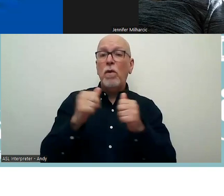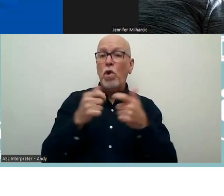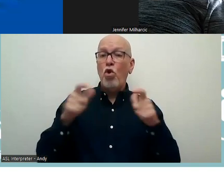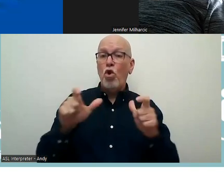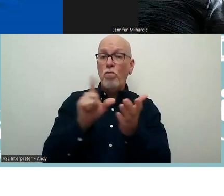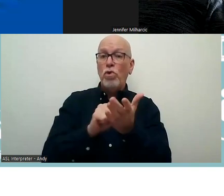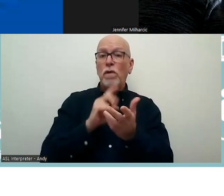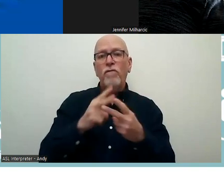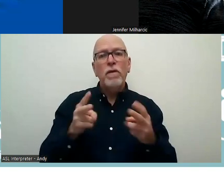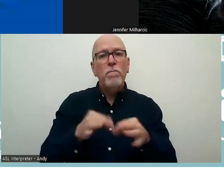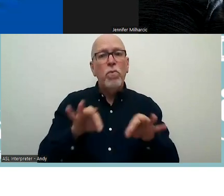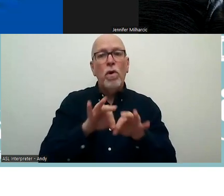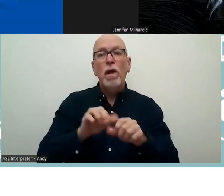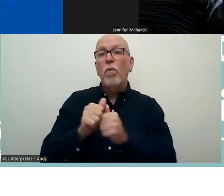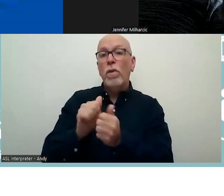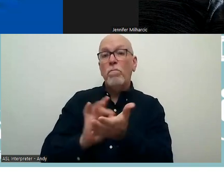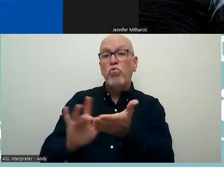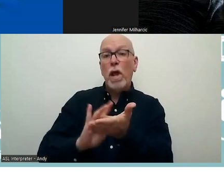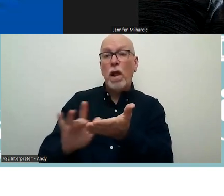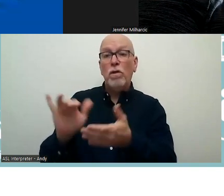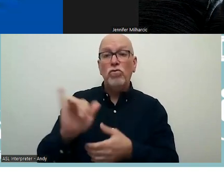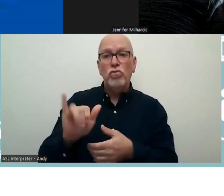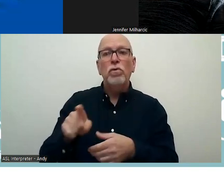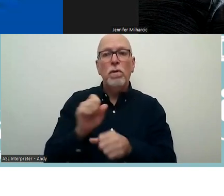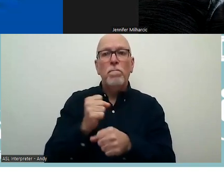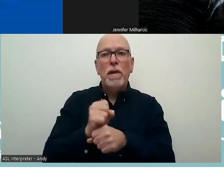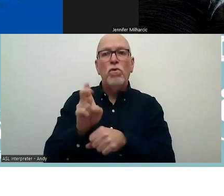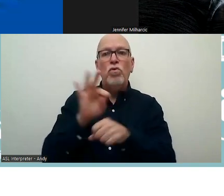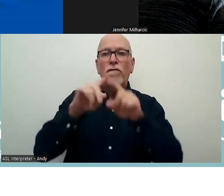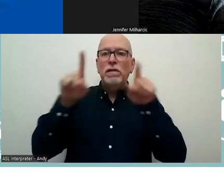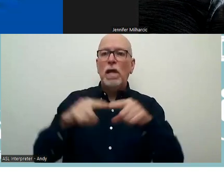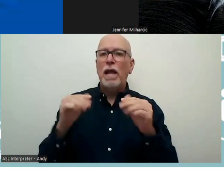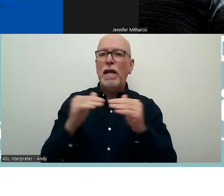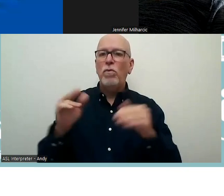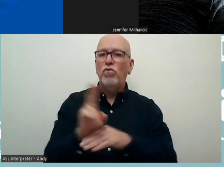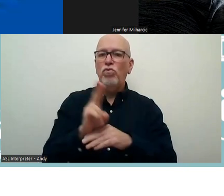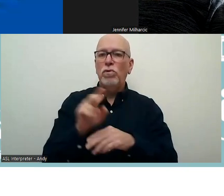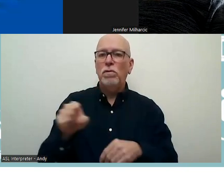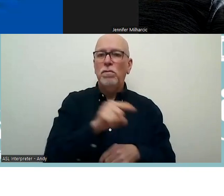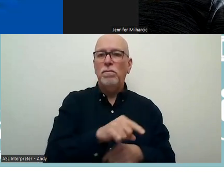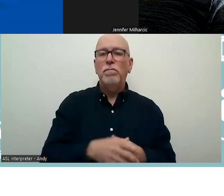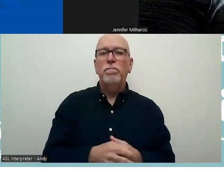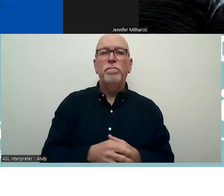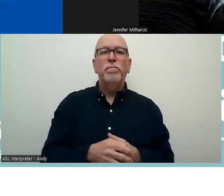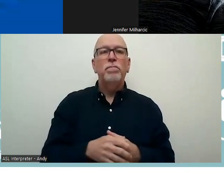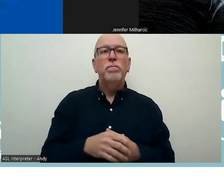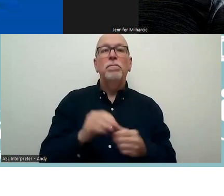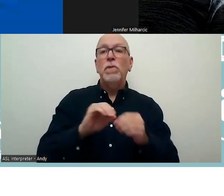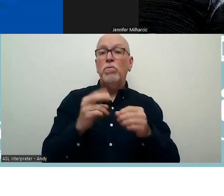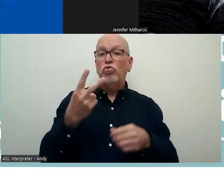important but having braille on them as well makes the use of the signs equally usable principle two